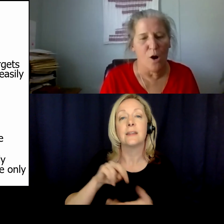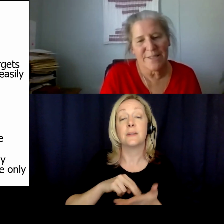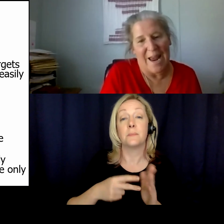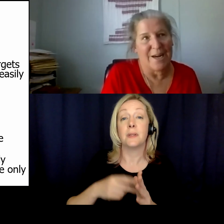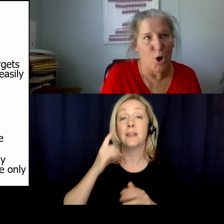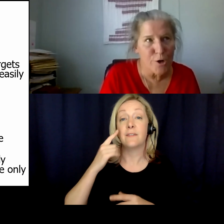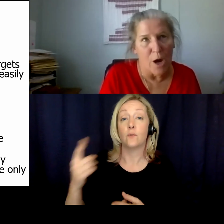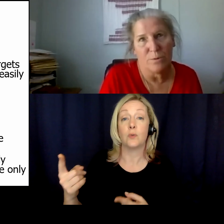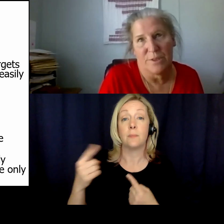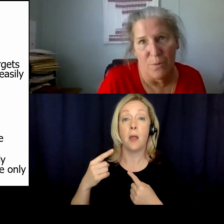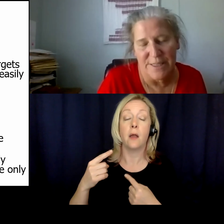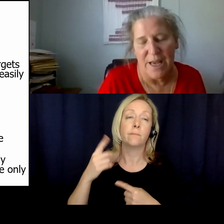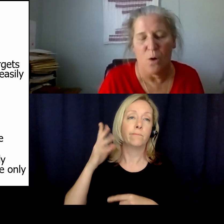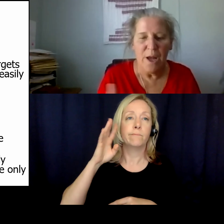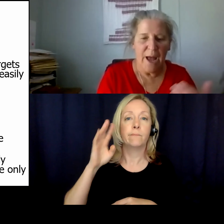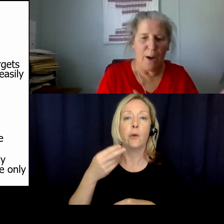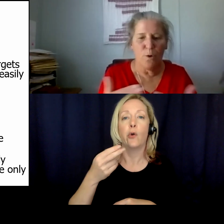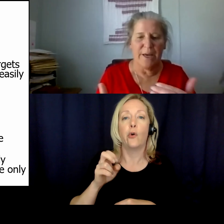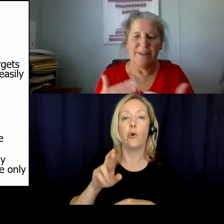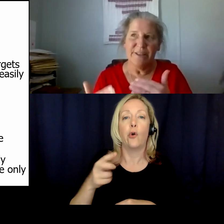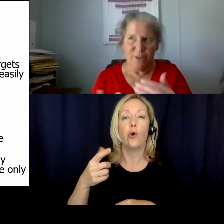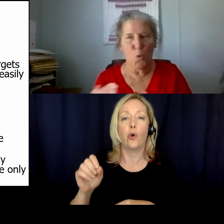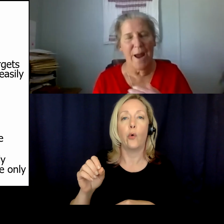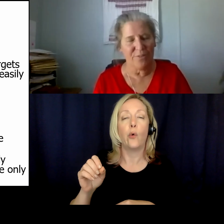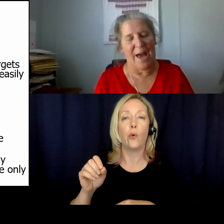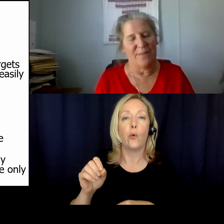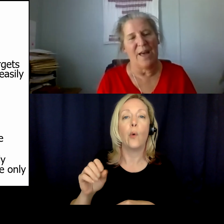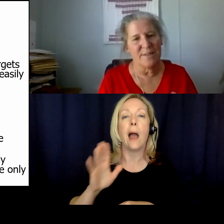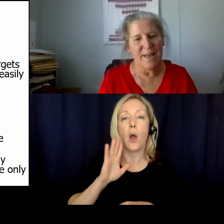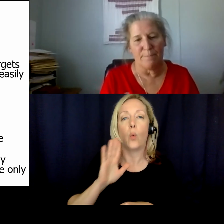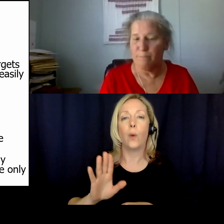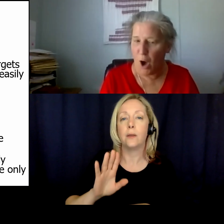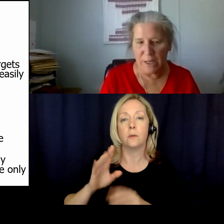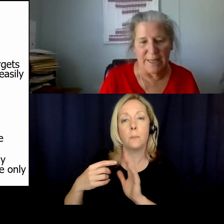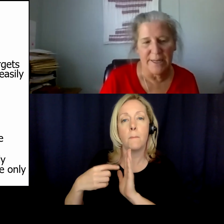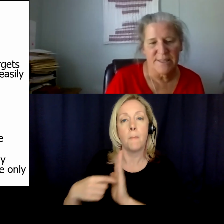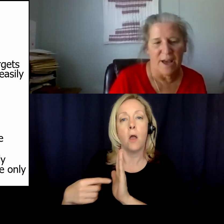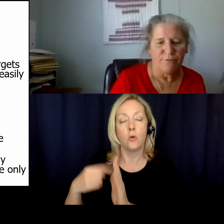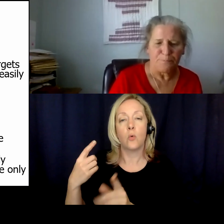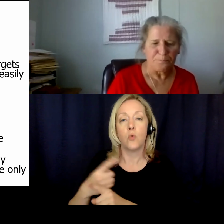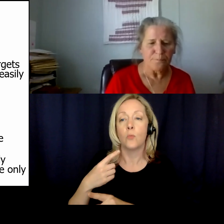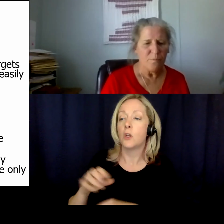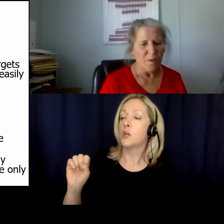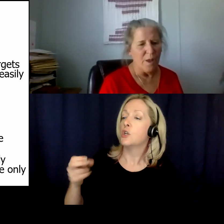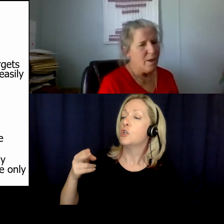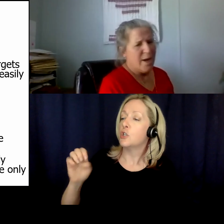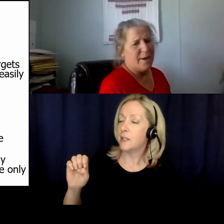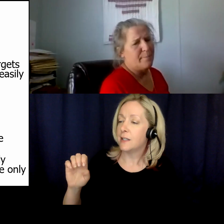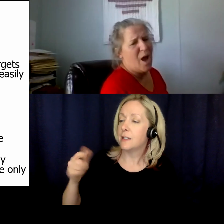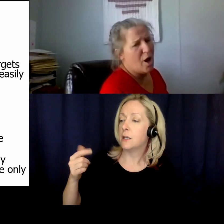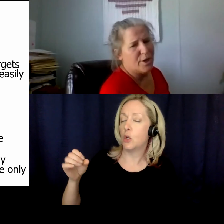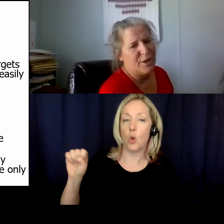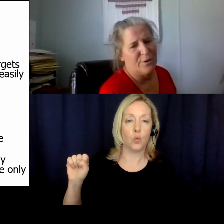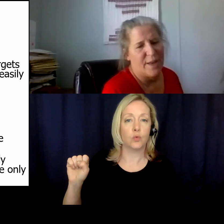they are saying her goes so and so, I want to correct that. That's that modeling and stuff. And